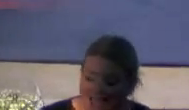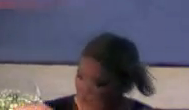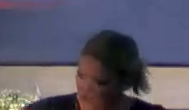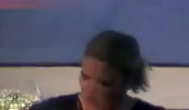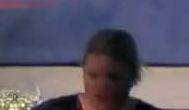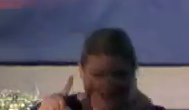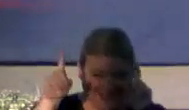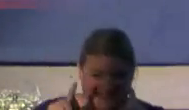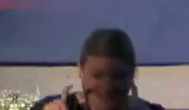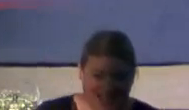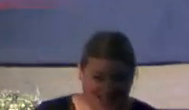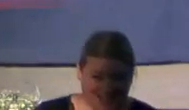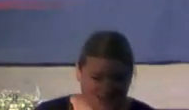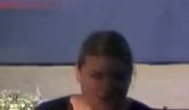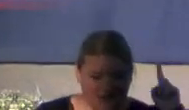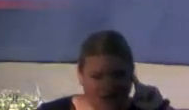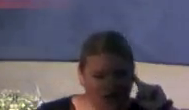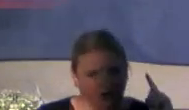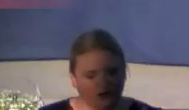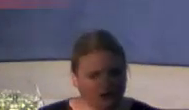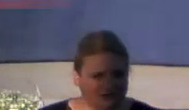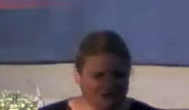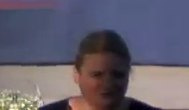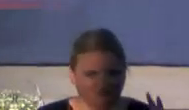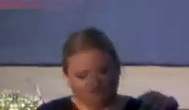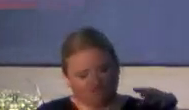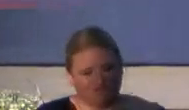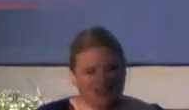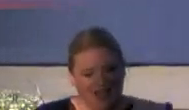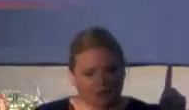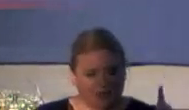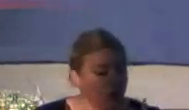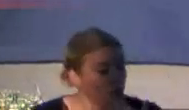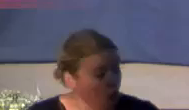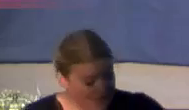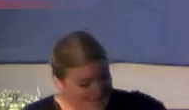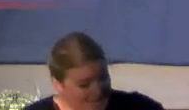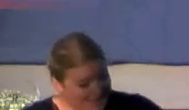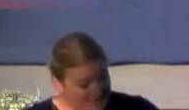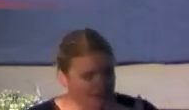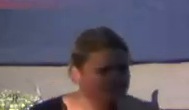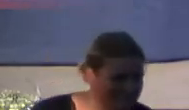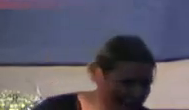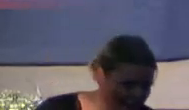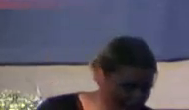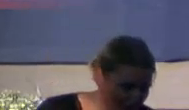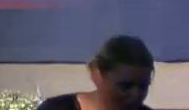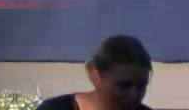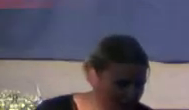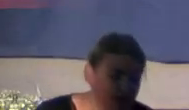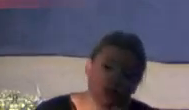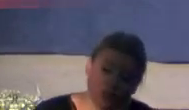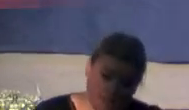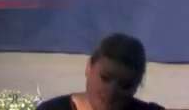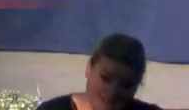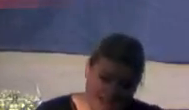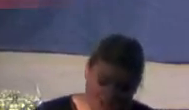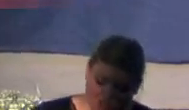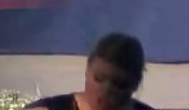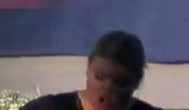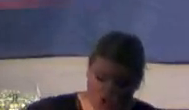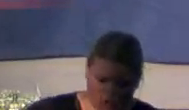important tests. Good dances with bad music and, you know, not so appropriate dance circles.